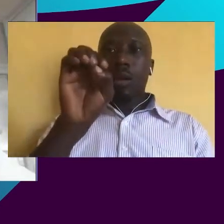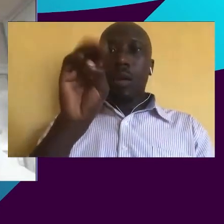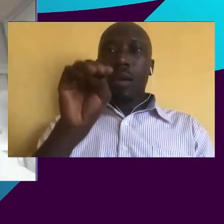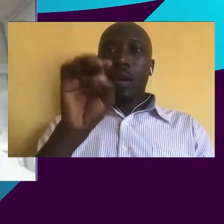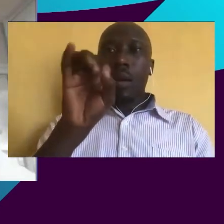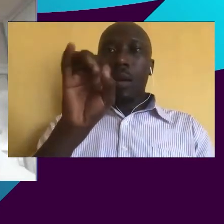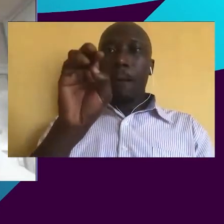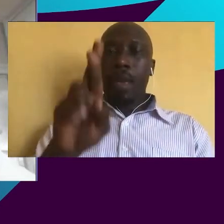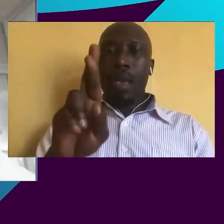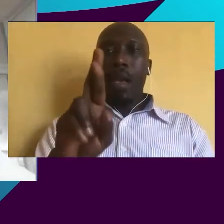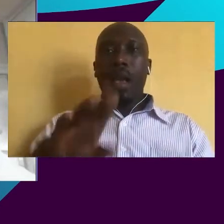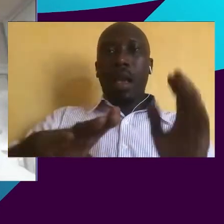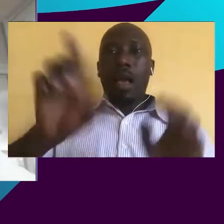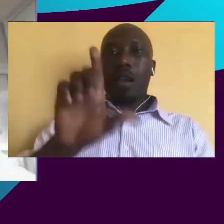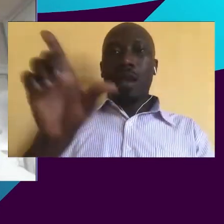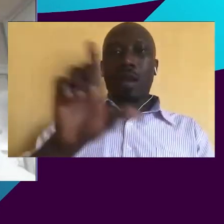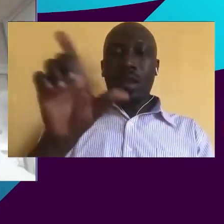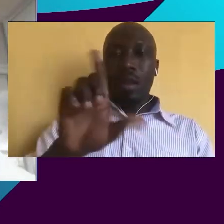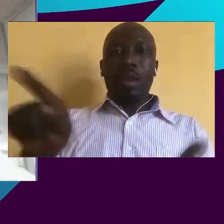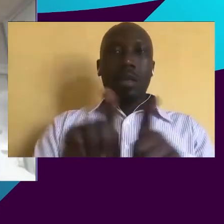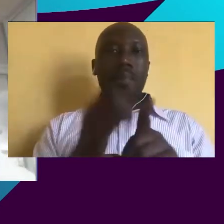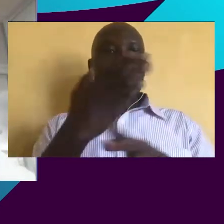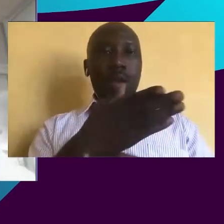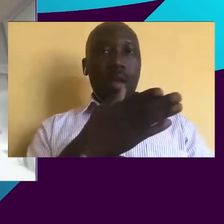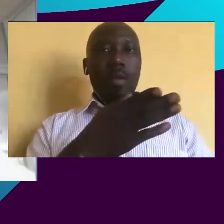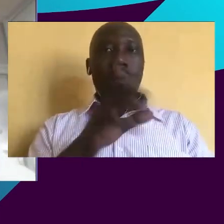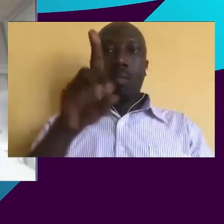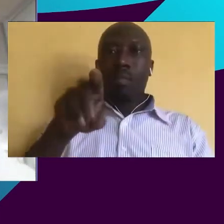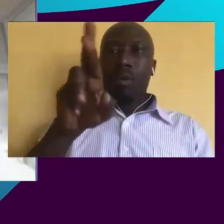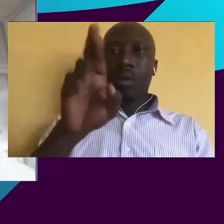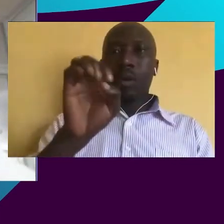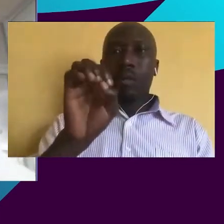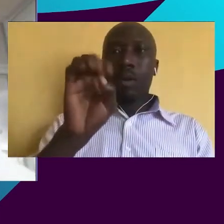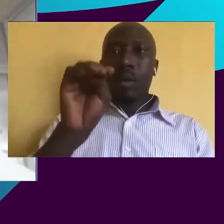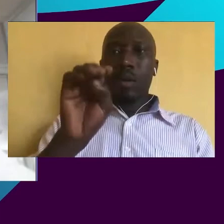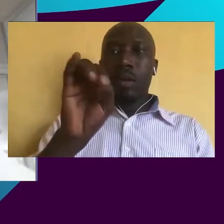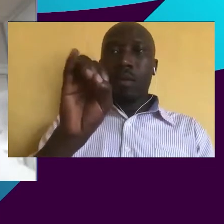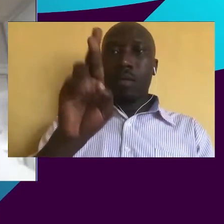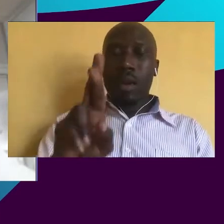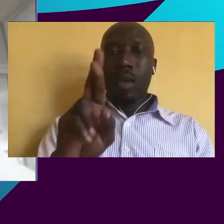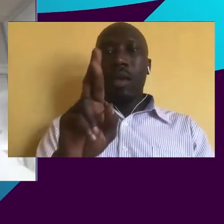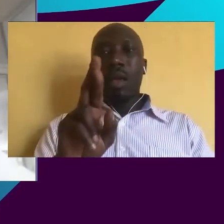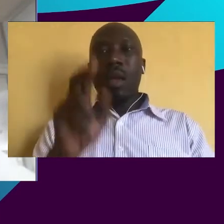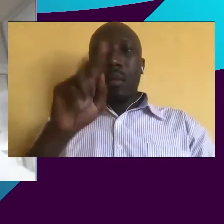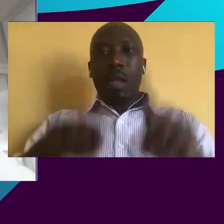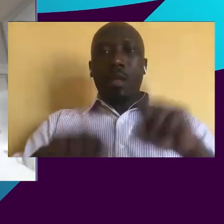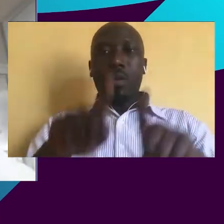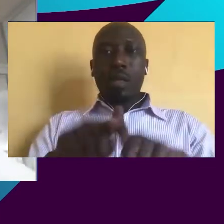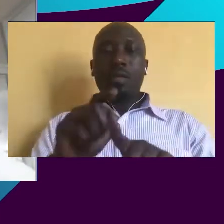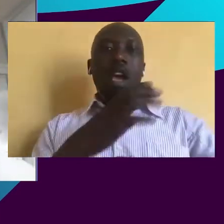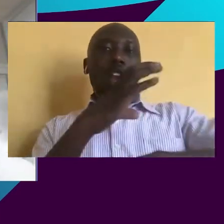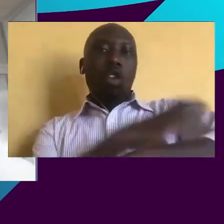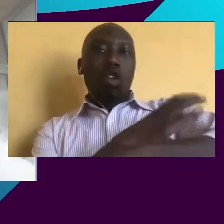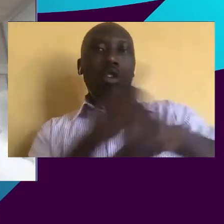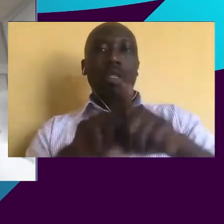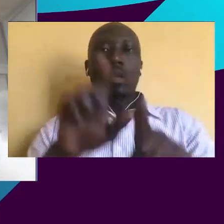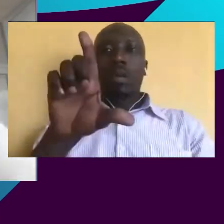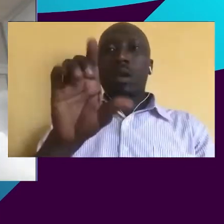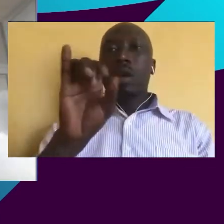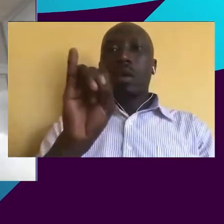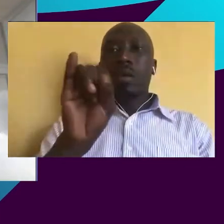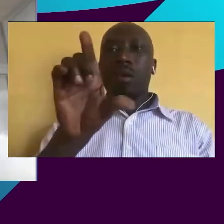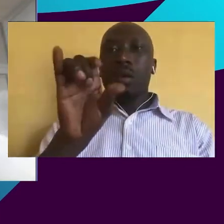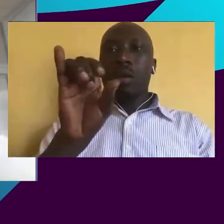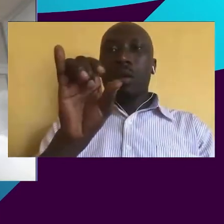have the Premier Skills participant and coach, Lydia Stephens Mukisa, will be joining us. Then we have the